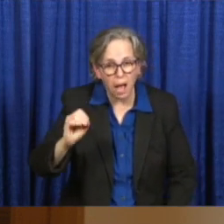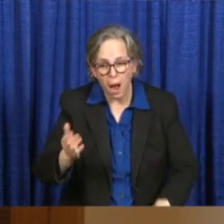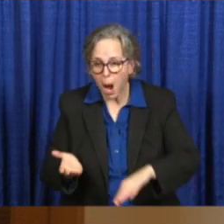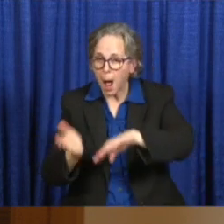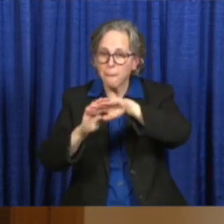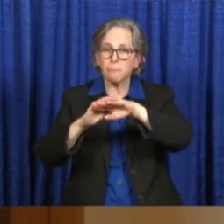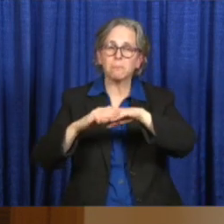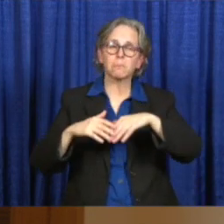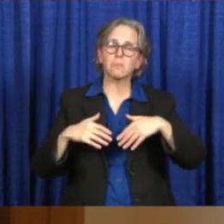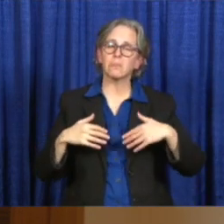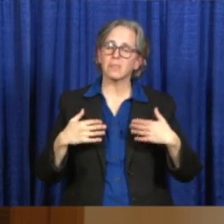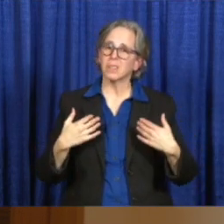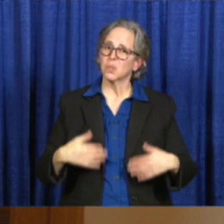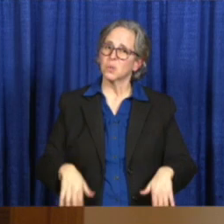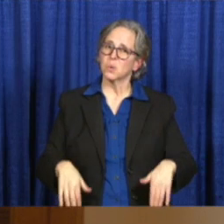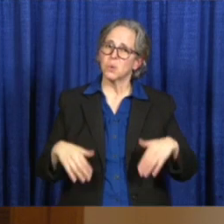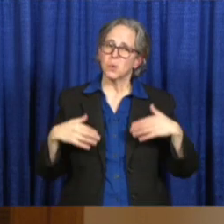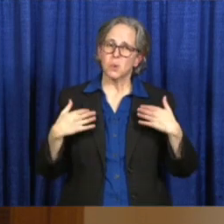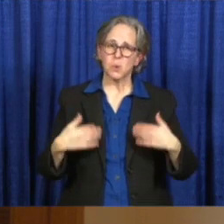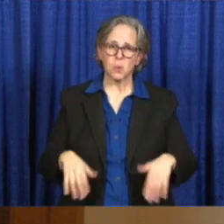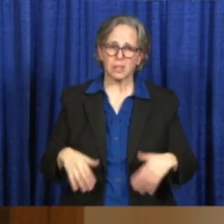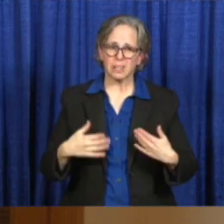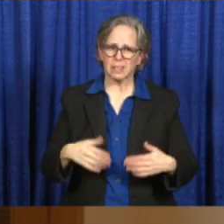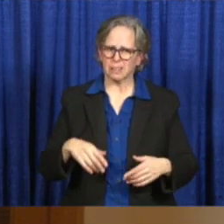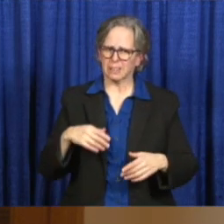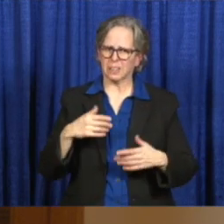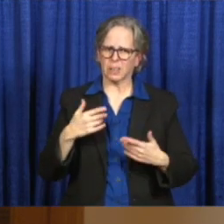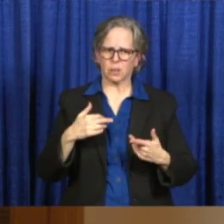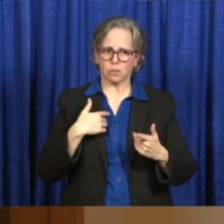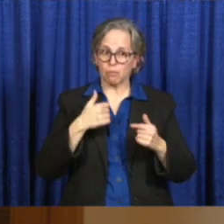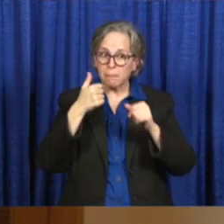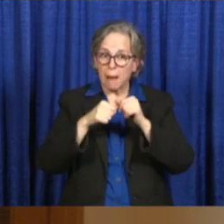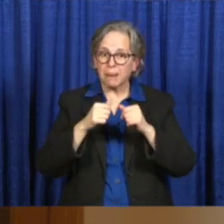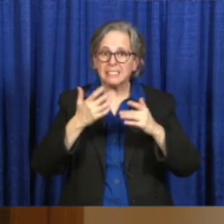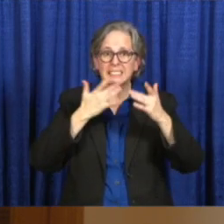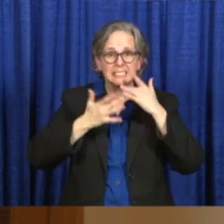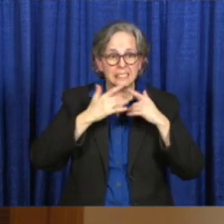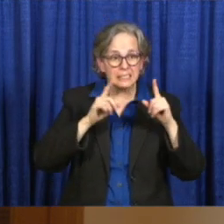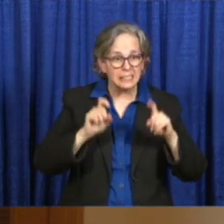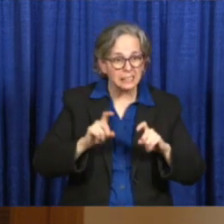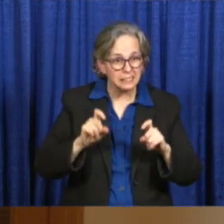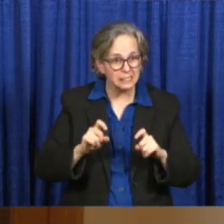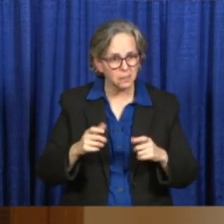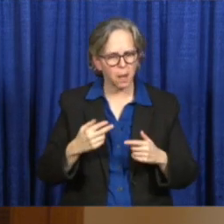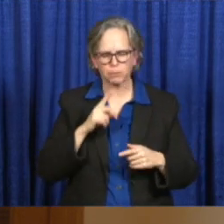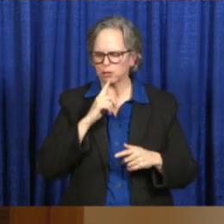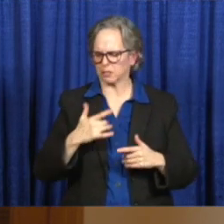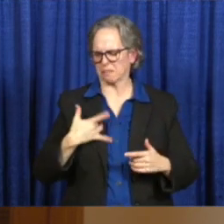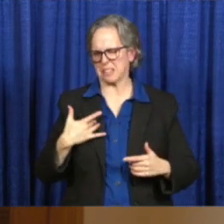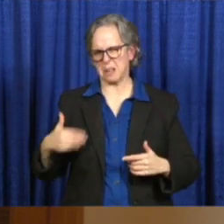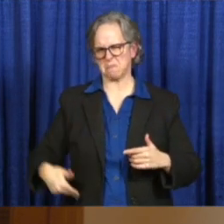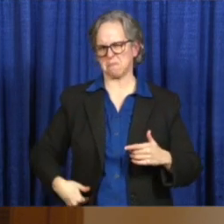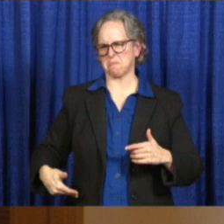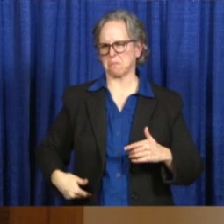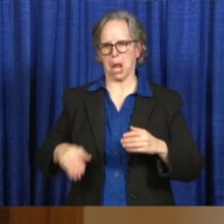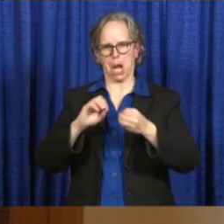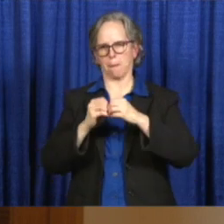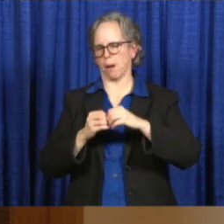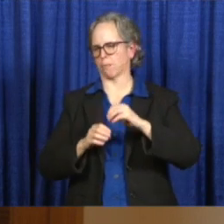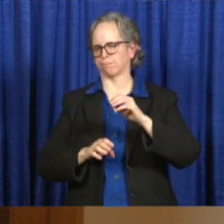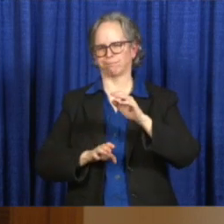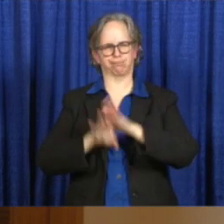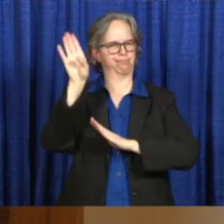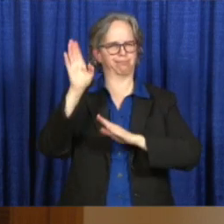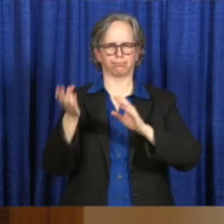the highest risk, the sickest, hospitalized, and healthcare workers and frontline responders.